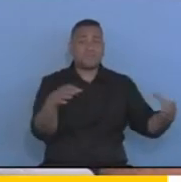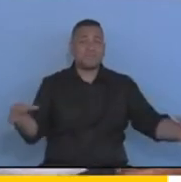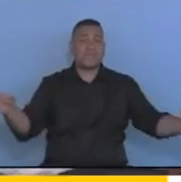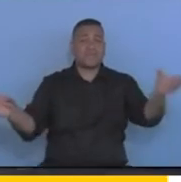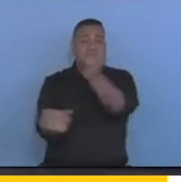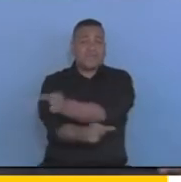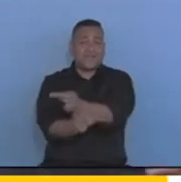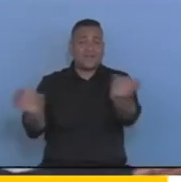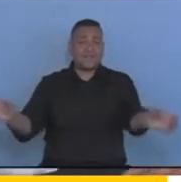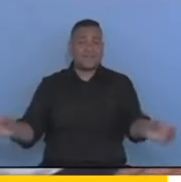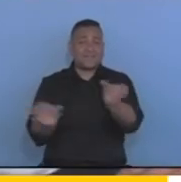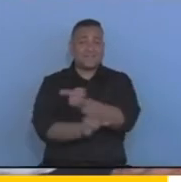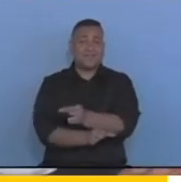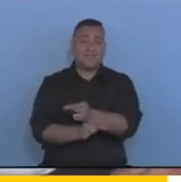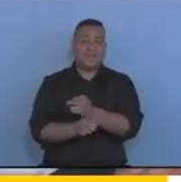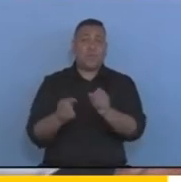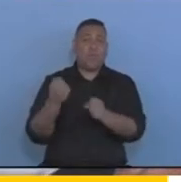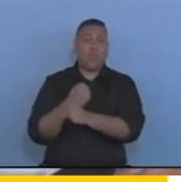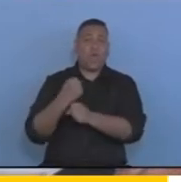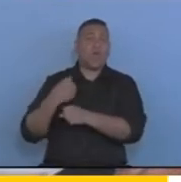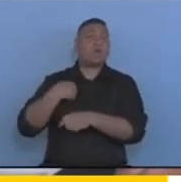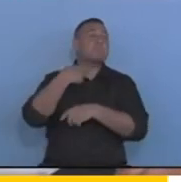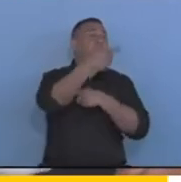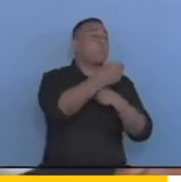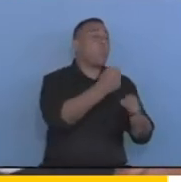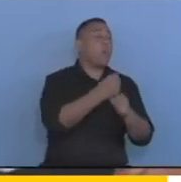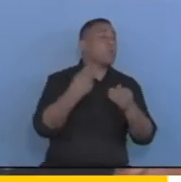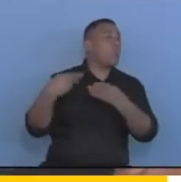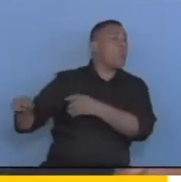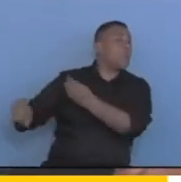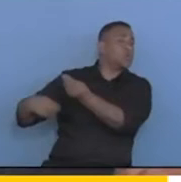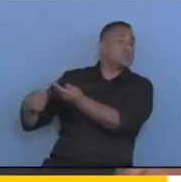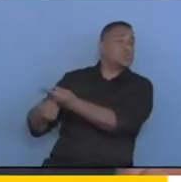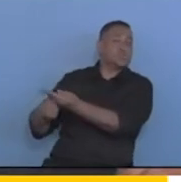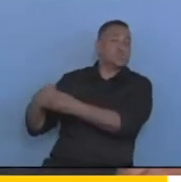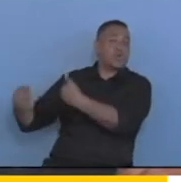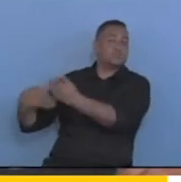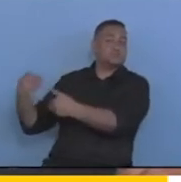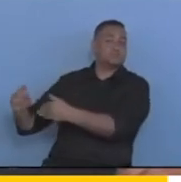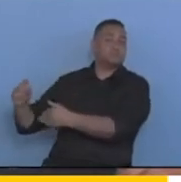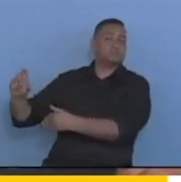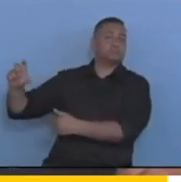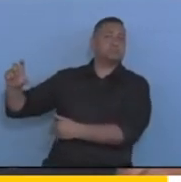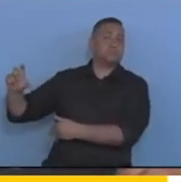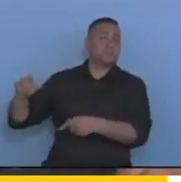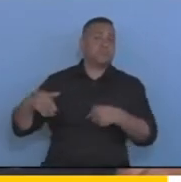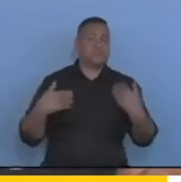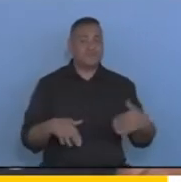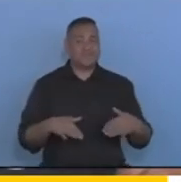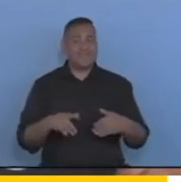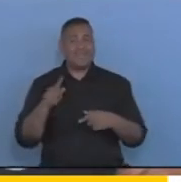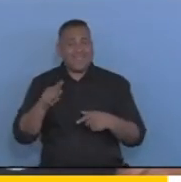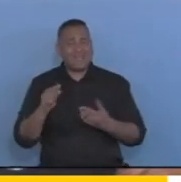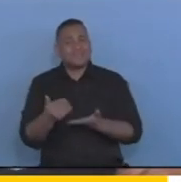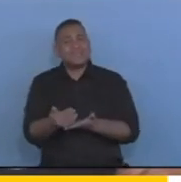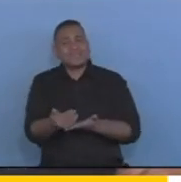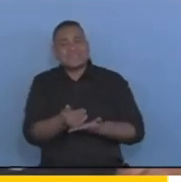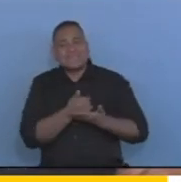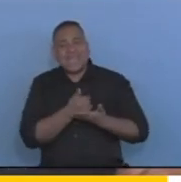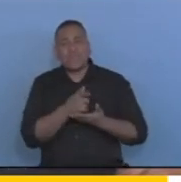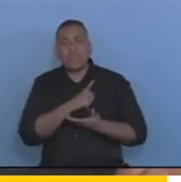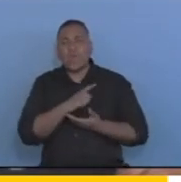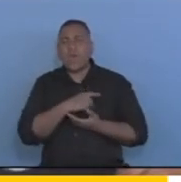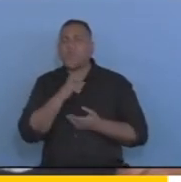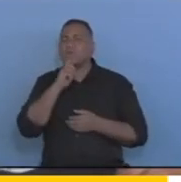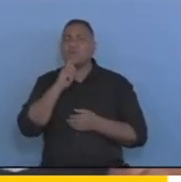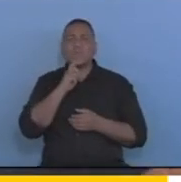Mm. It all sounds very, yeah, and this is the way I think we are also going to save the planet, because we're not using fossil fuels anymore.